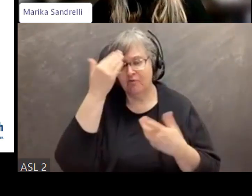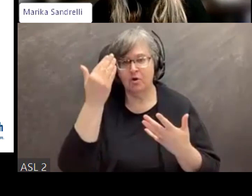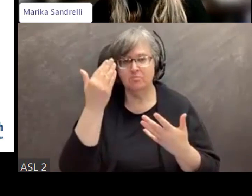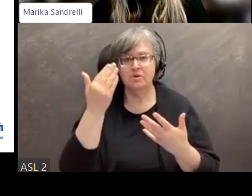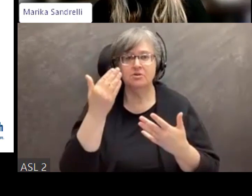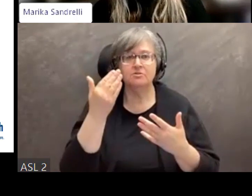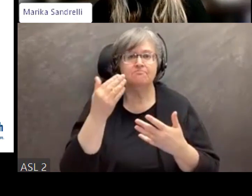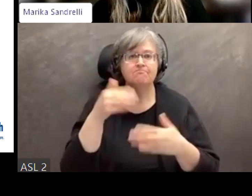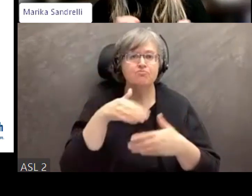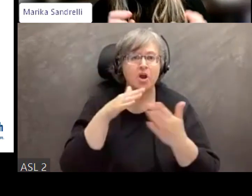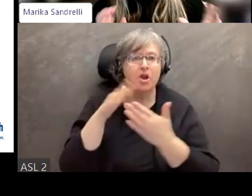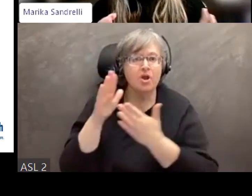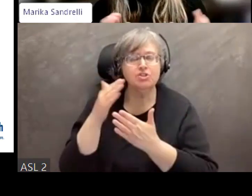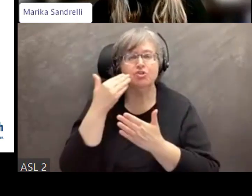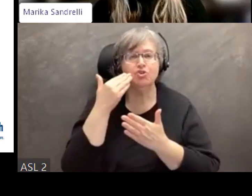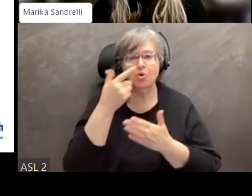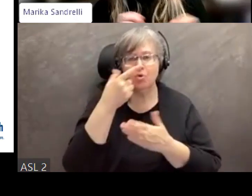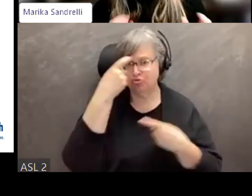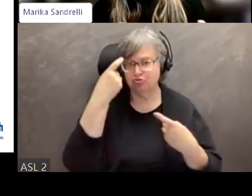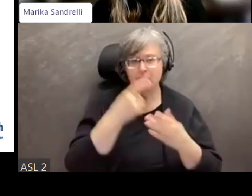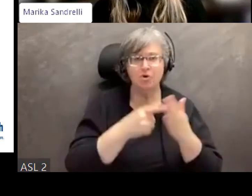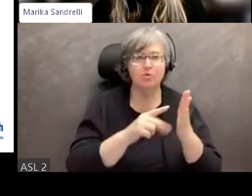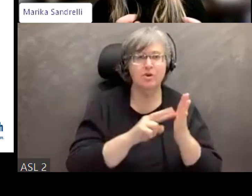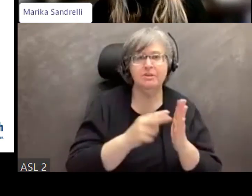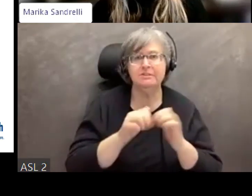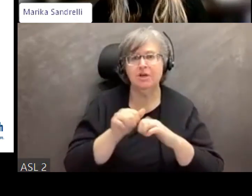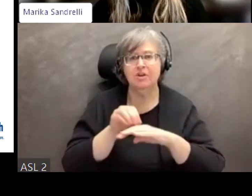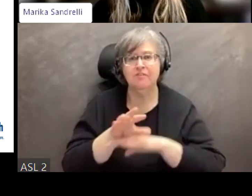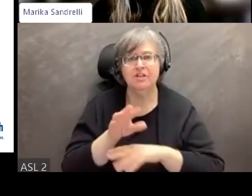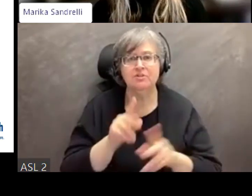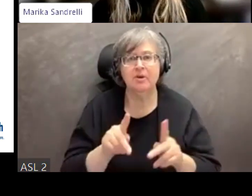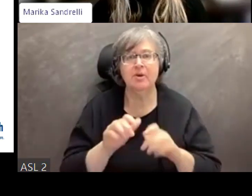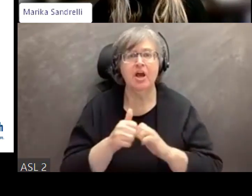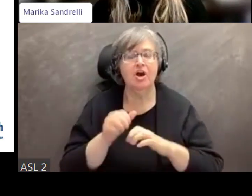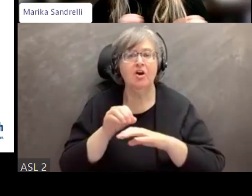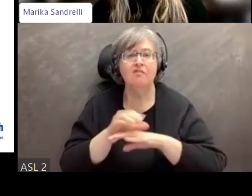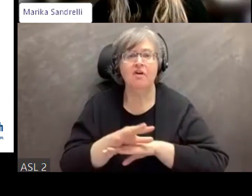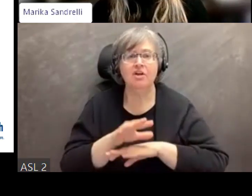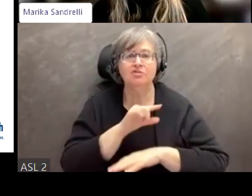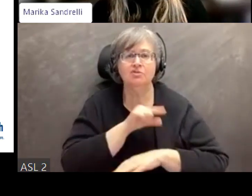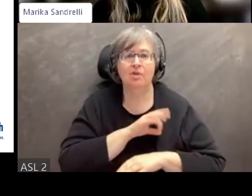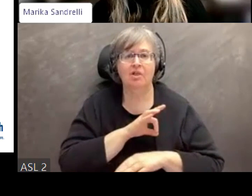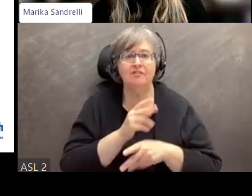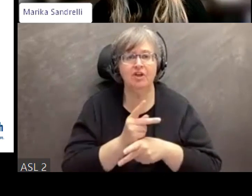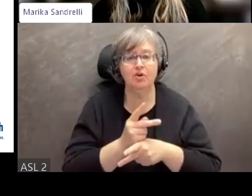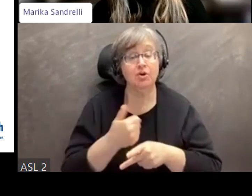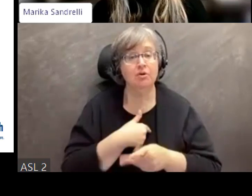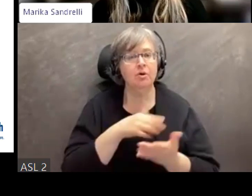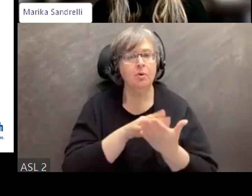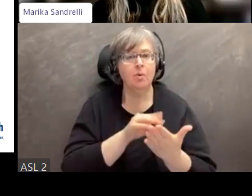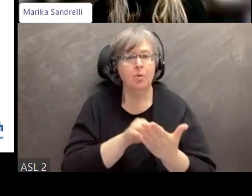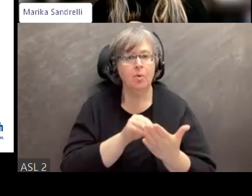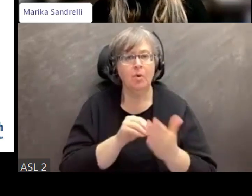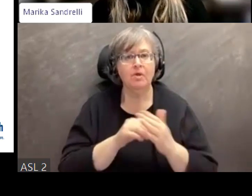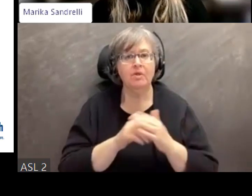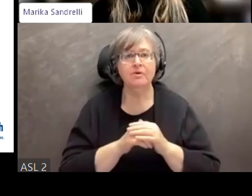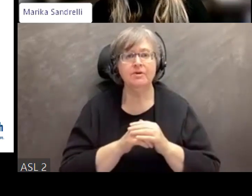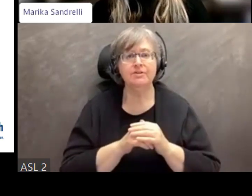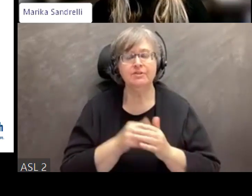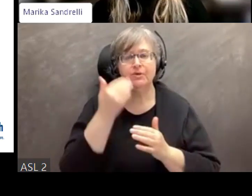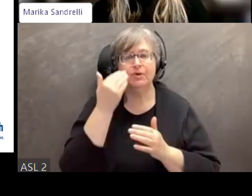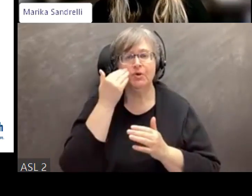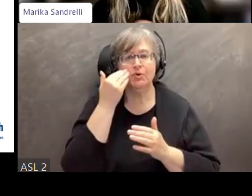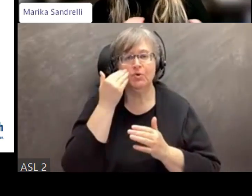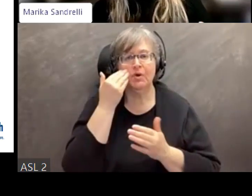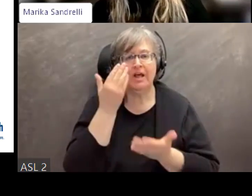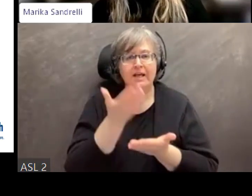Trauma-informed practice, knowing what trauma is, how it affects people, how it affects the quality of care. We've learned